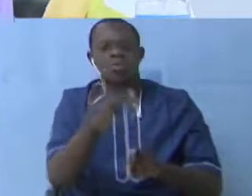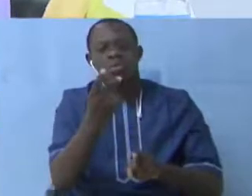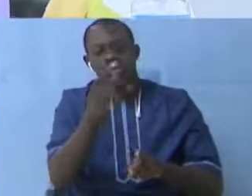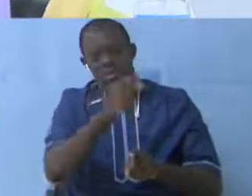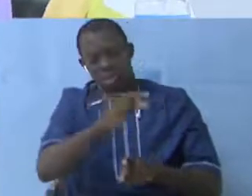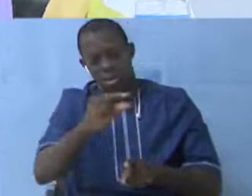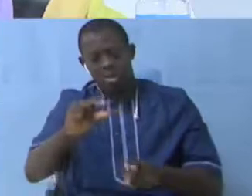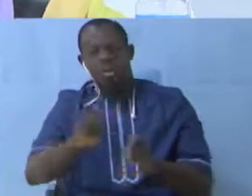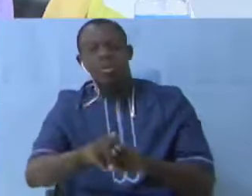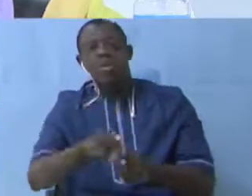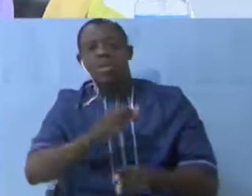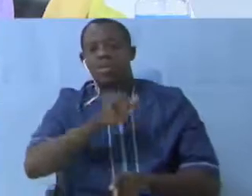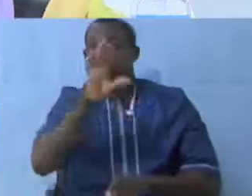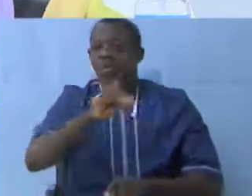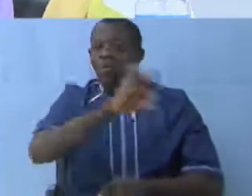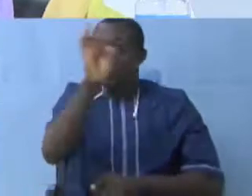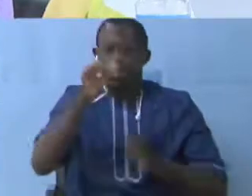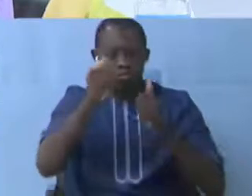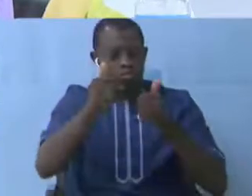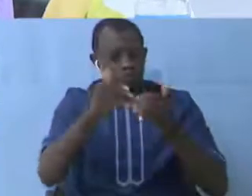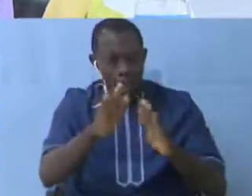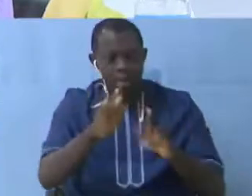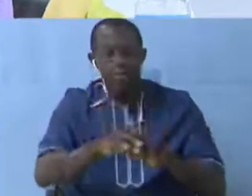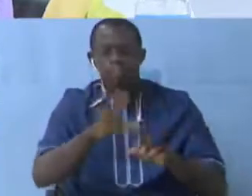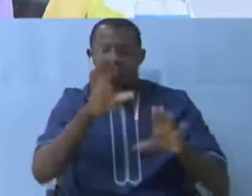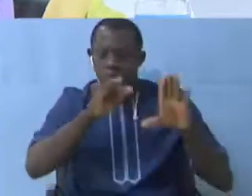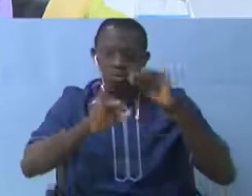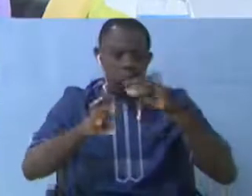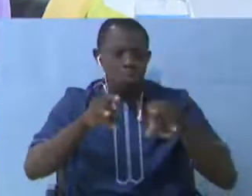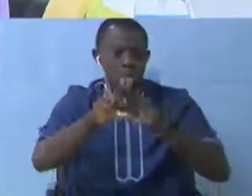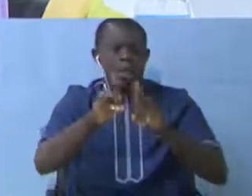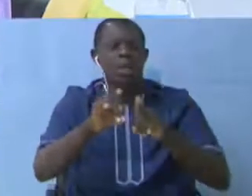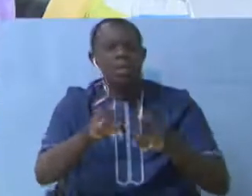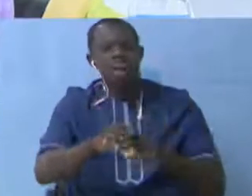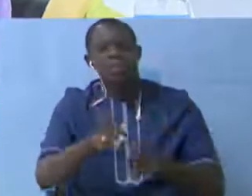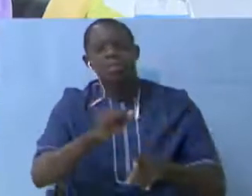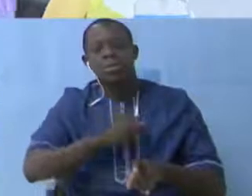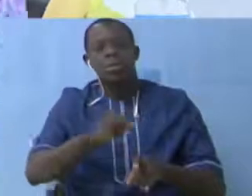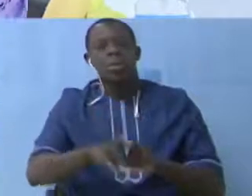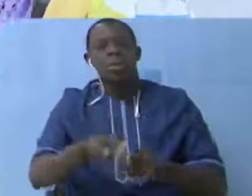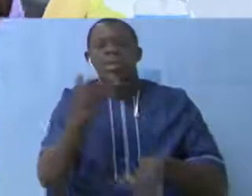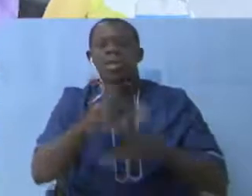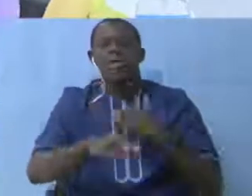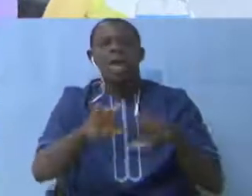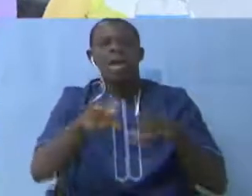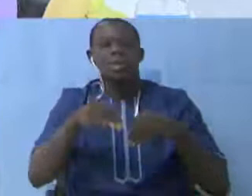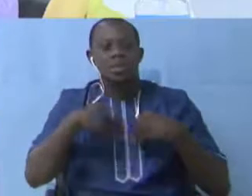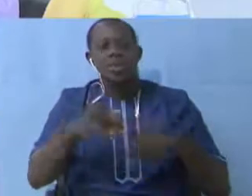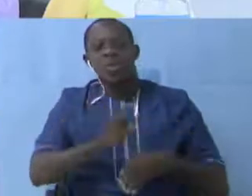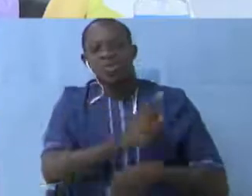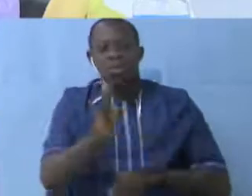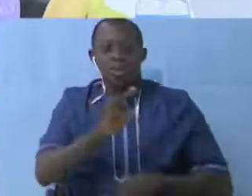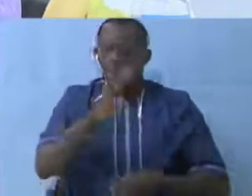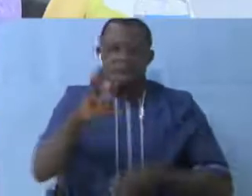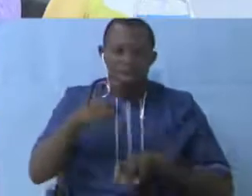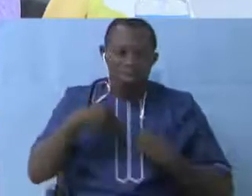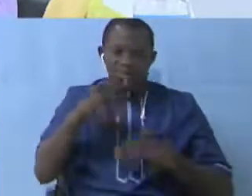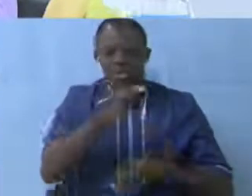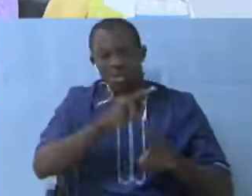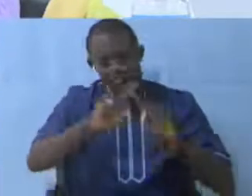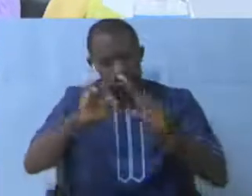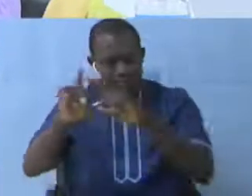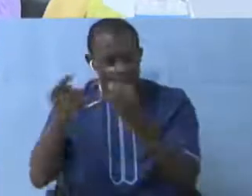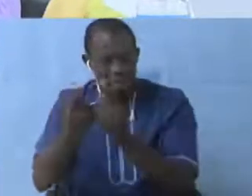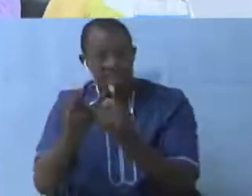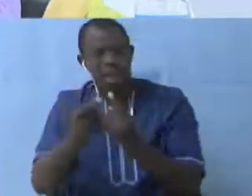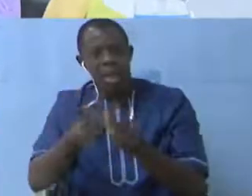he spoke with authority. And he condemned, the usual thing, we condemn, blah, blah. And then